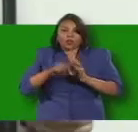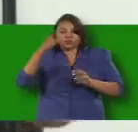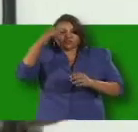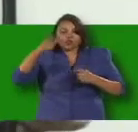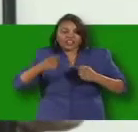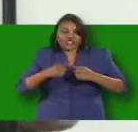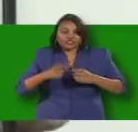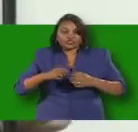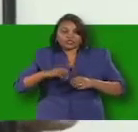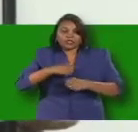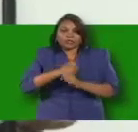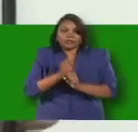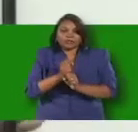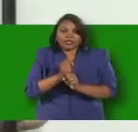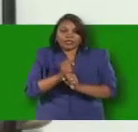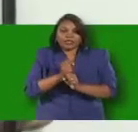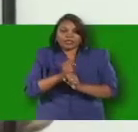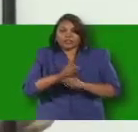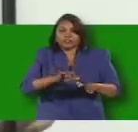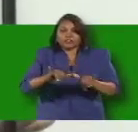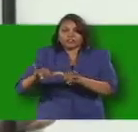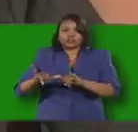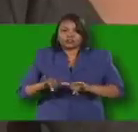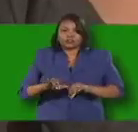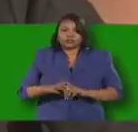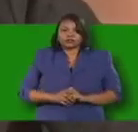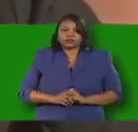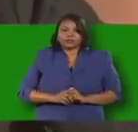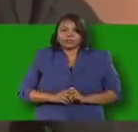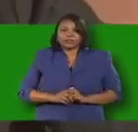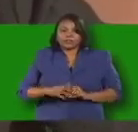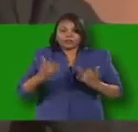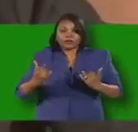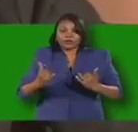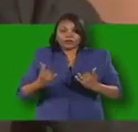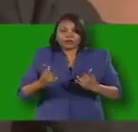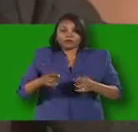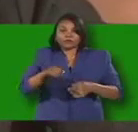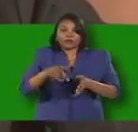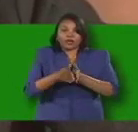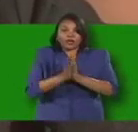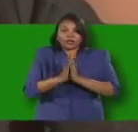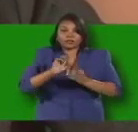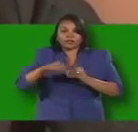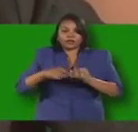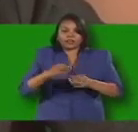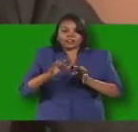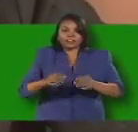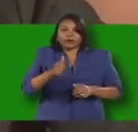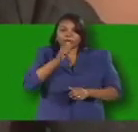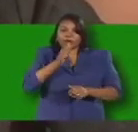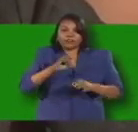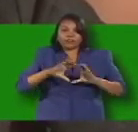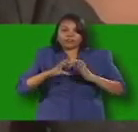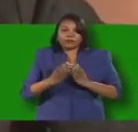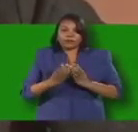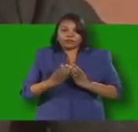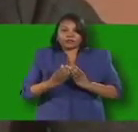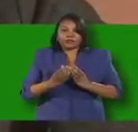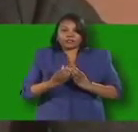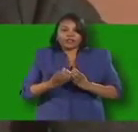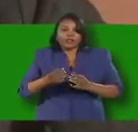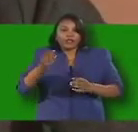distribution? Because currently the framework doesn't allow for that. I think the first step, you've asked if the private sector is getting involved in